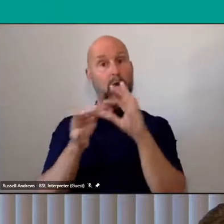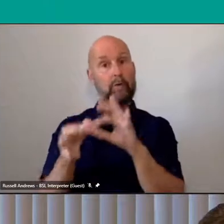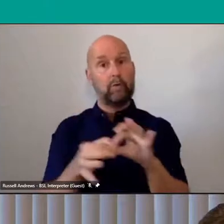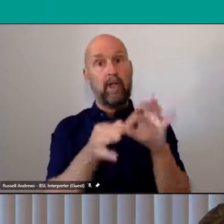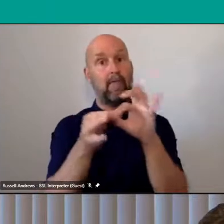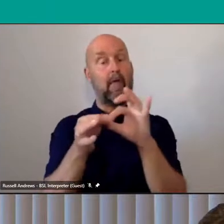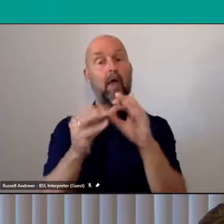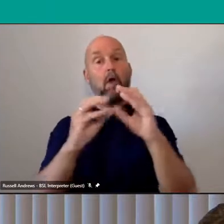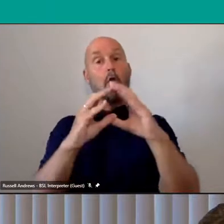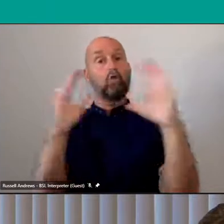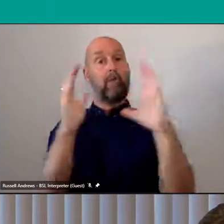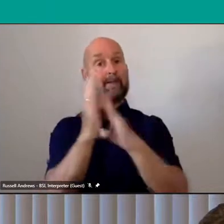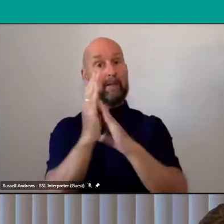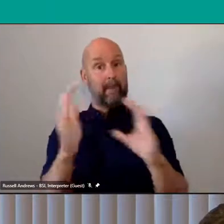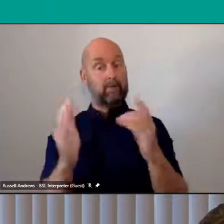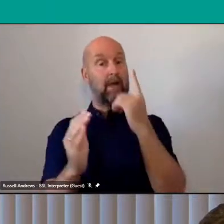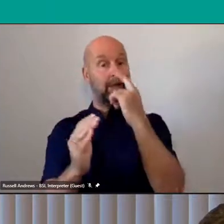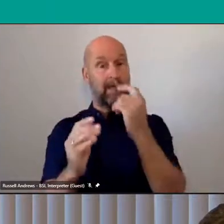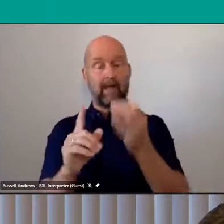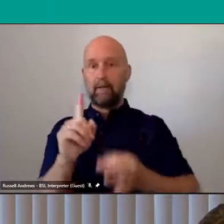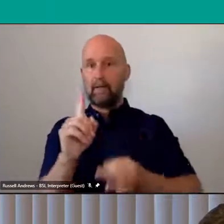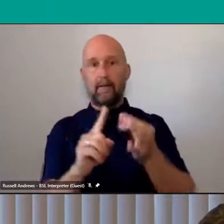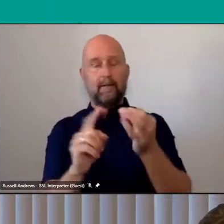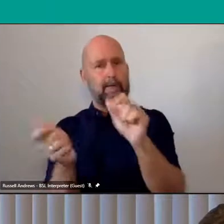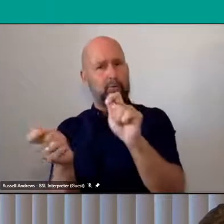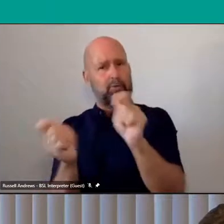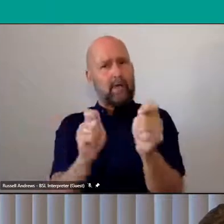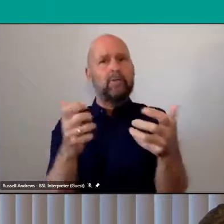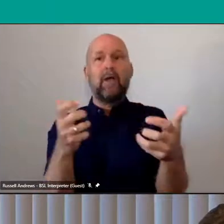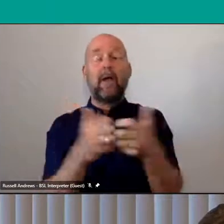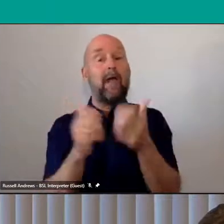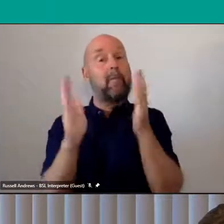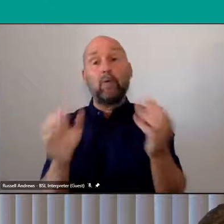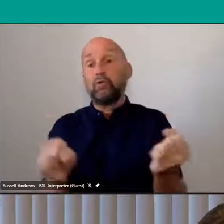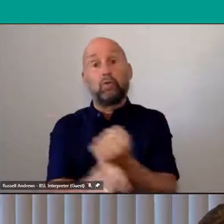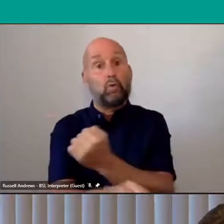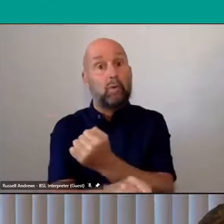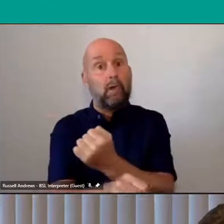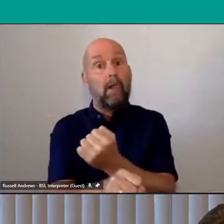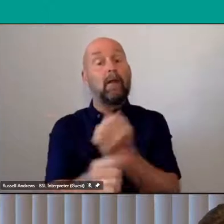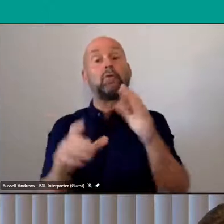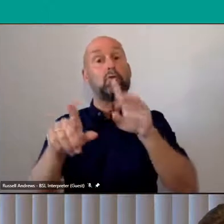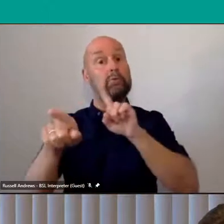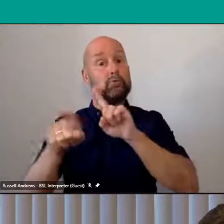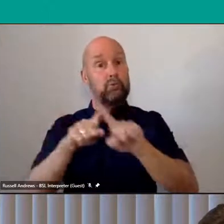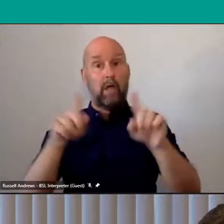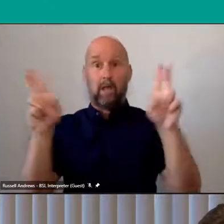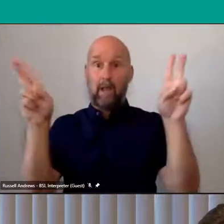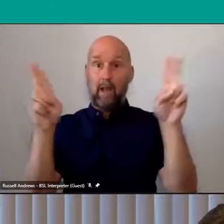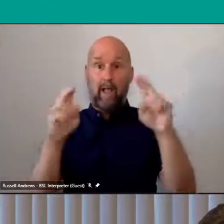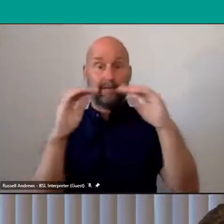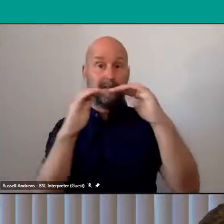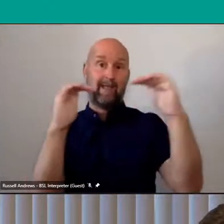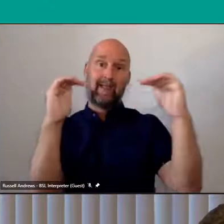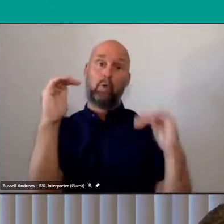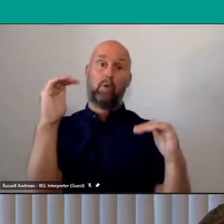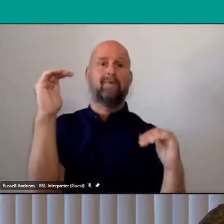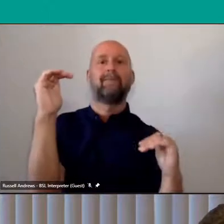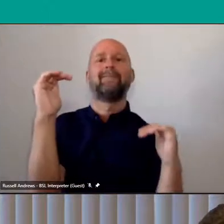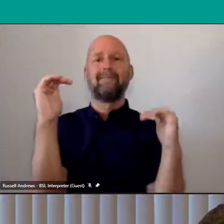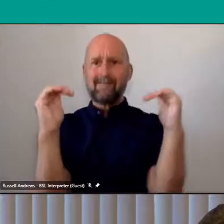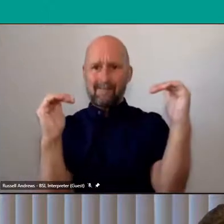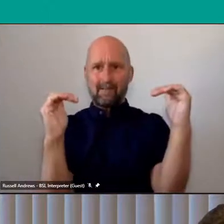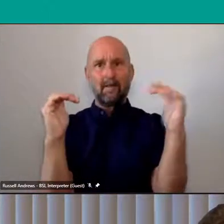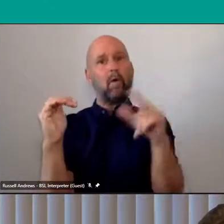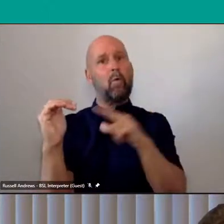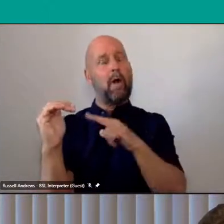to make the essential pivot that it must do in order to tackle inequality and to deliver on this ambition of